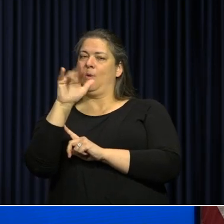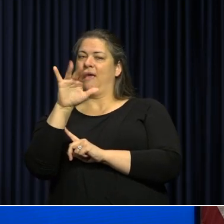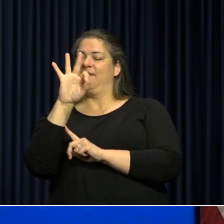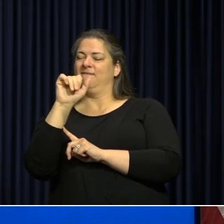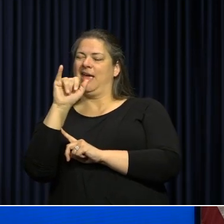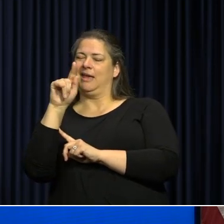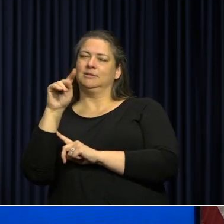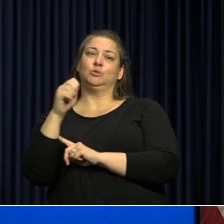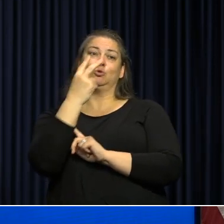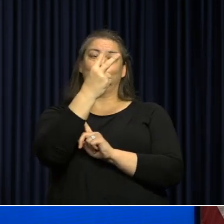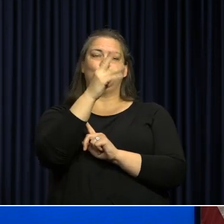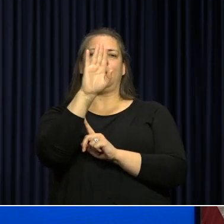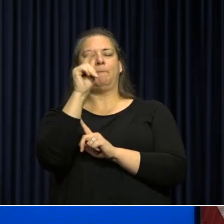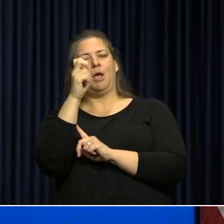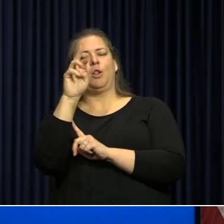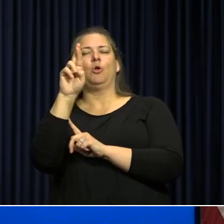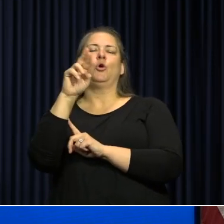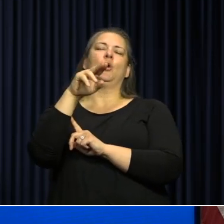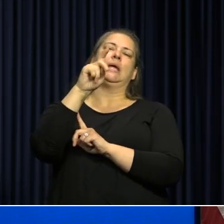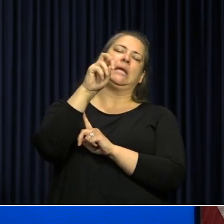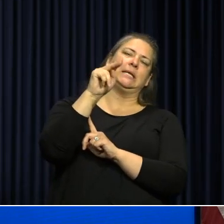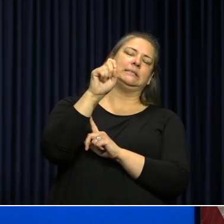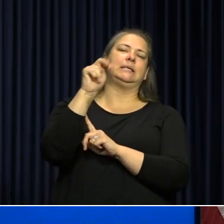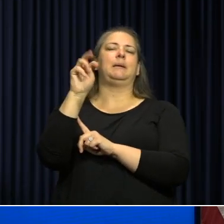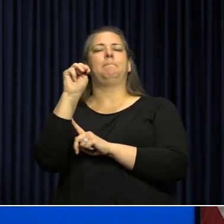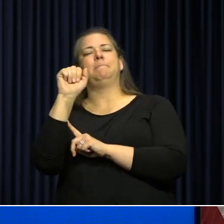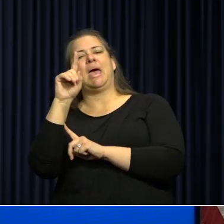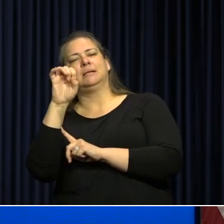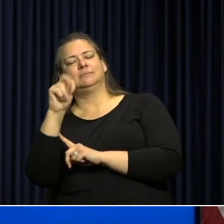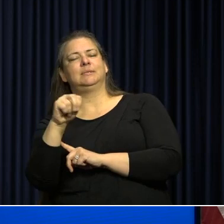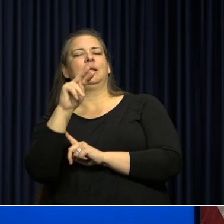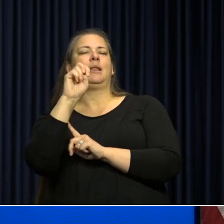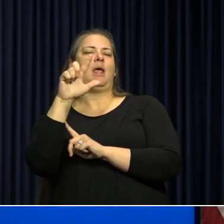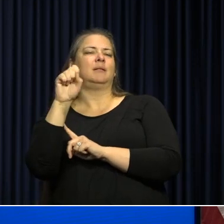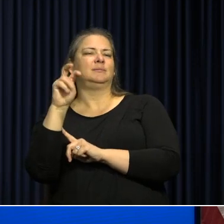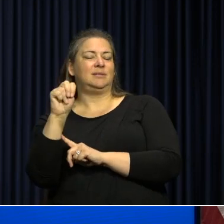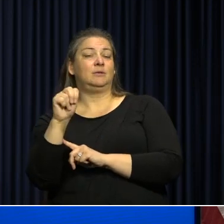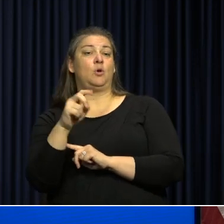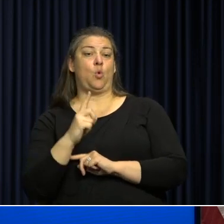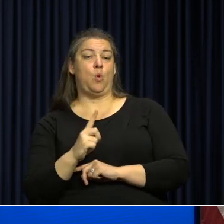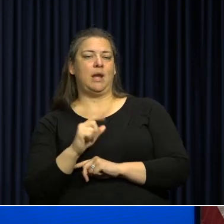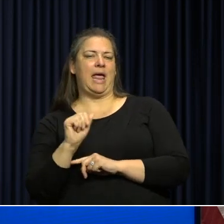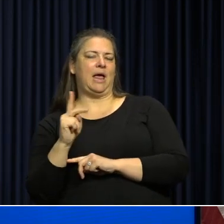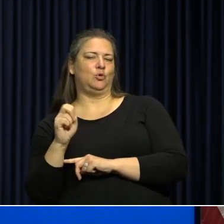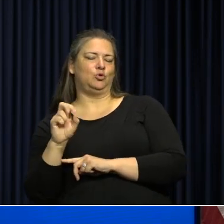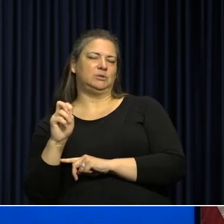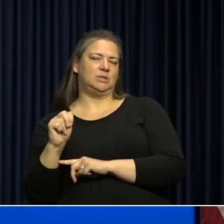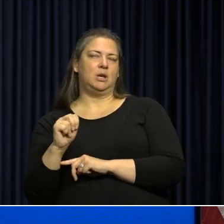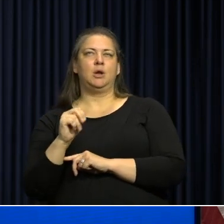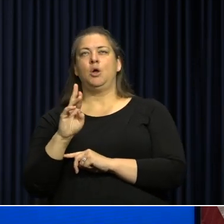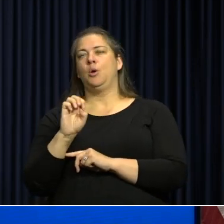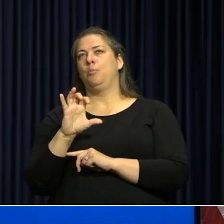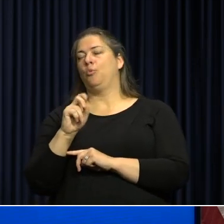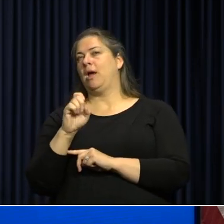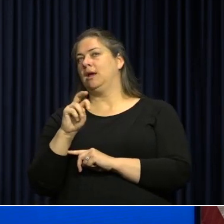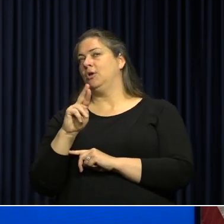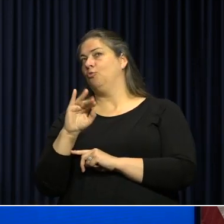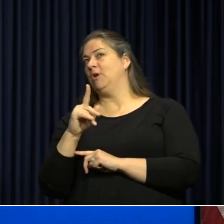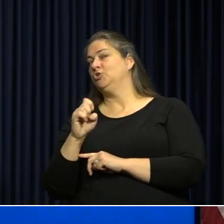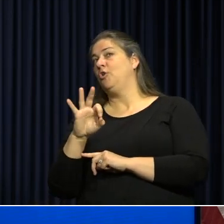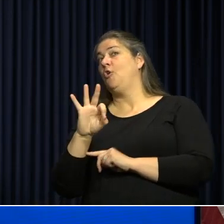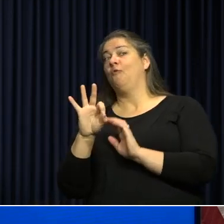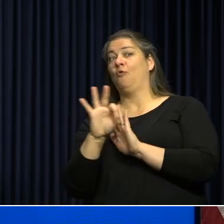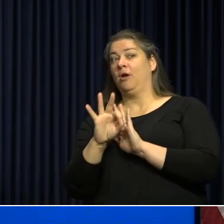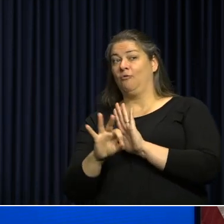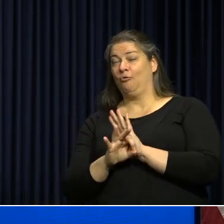Ballard, Butler, Edmondson, Jackson, Kenton, Madison, and Nelson, and 1 in Anderson, Breckenridge, Cumberland, Franklin, Fulton,